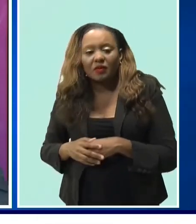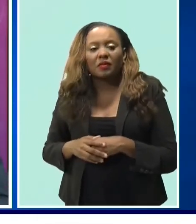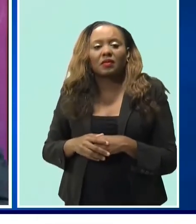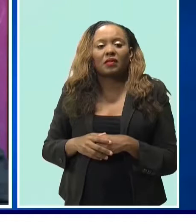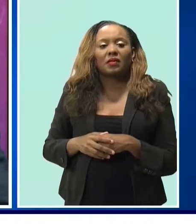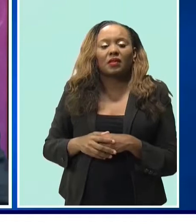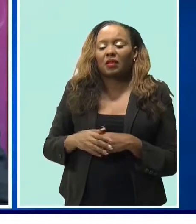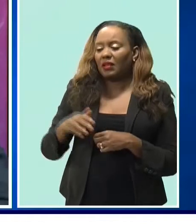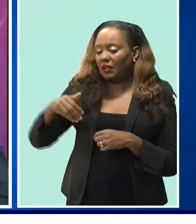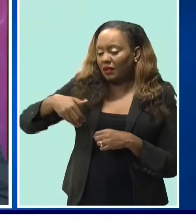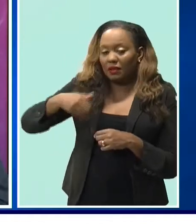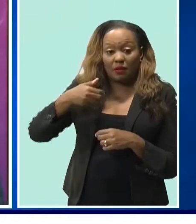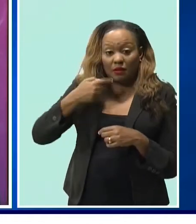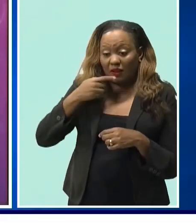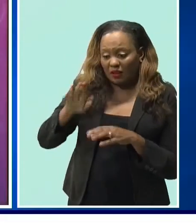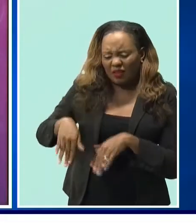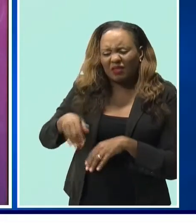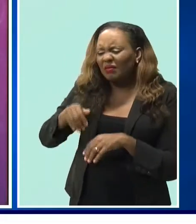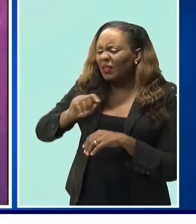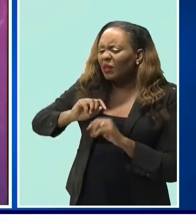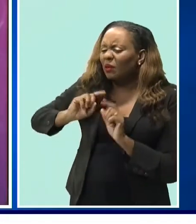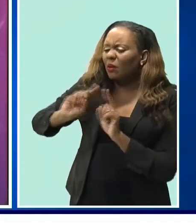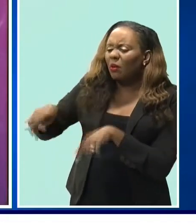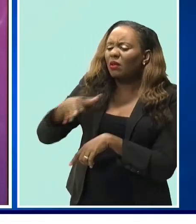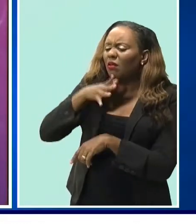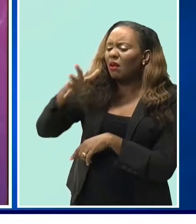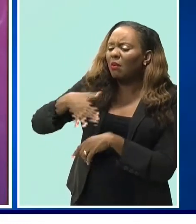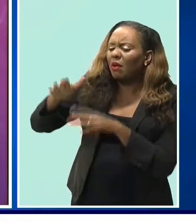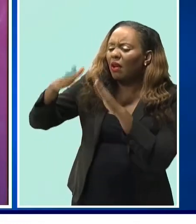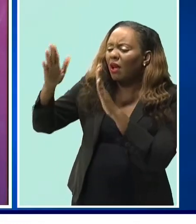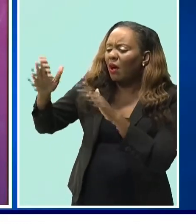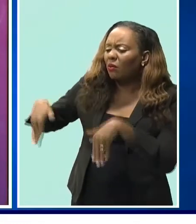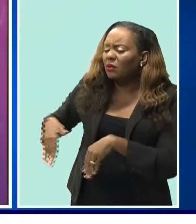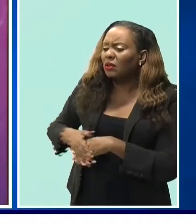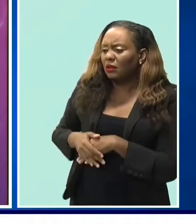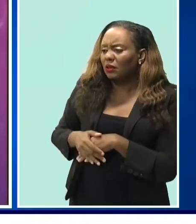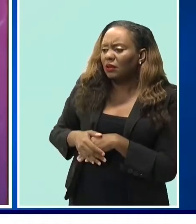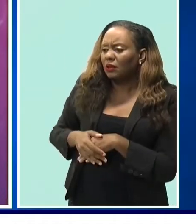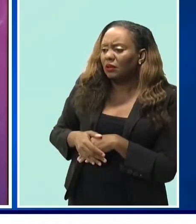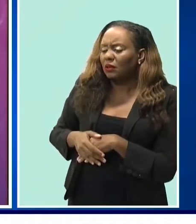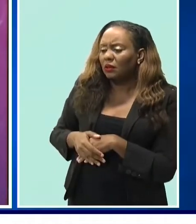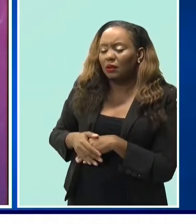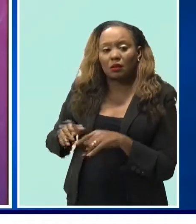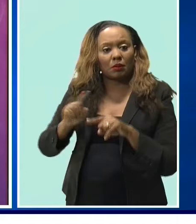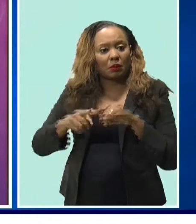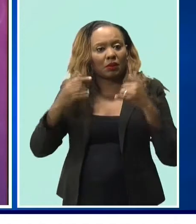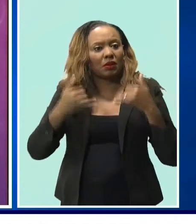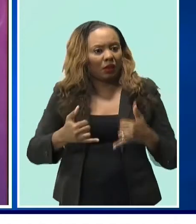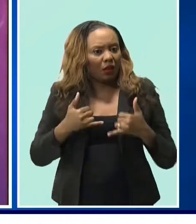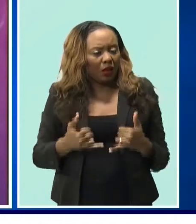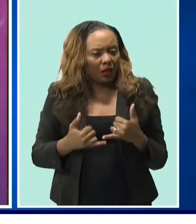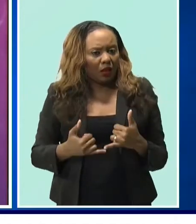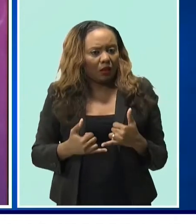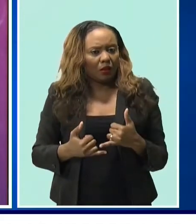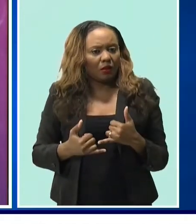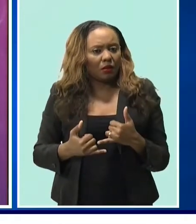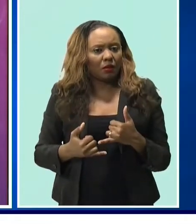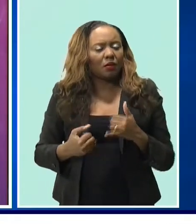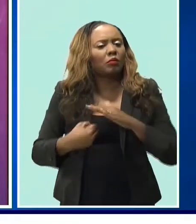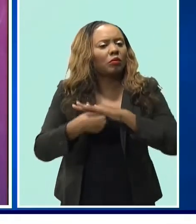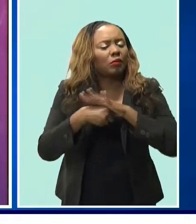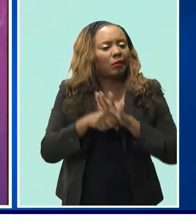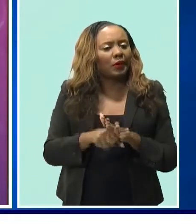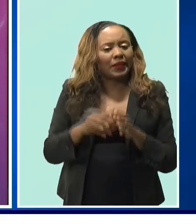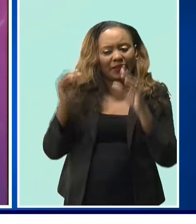them to the grandparents. But one needs to relook at that in this particular event. I think this whole COVID-19 pandemic has taught